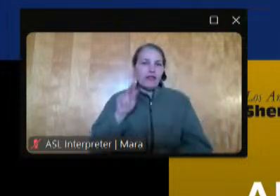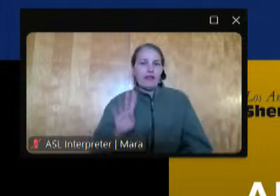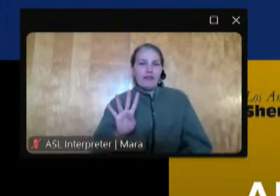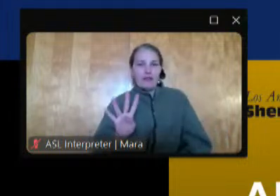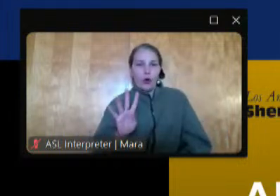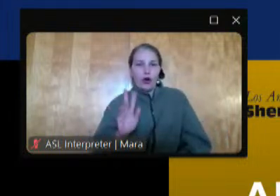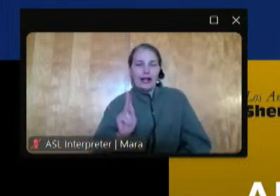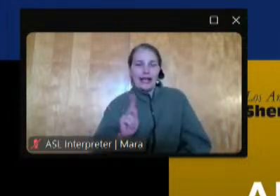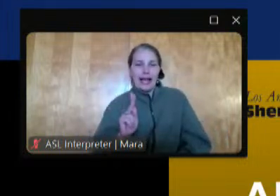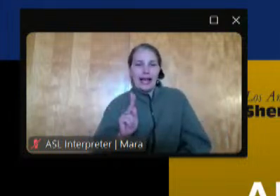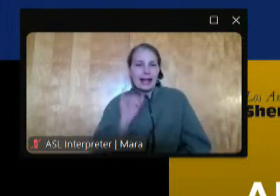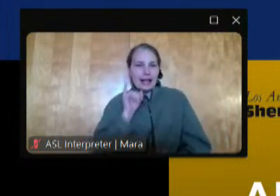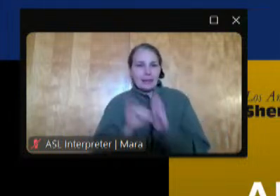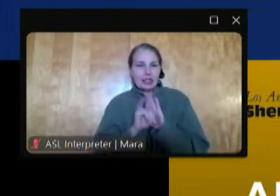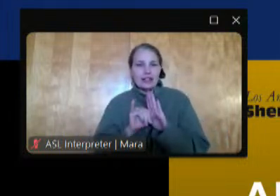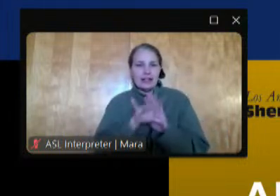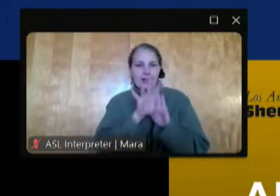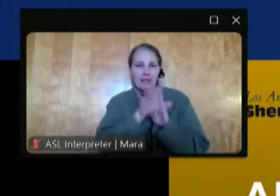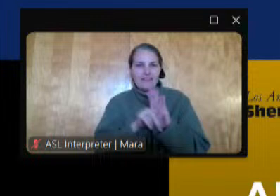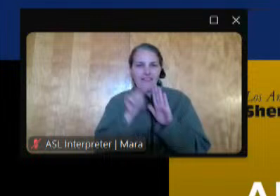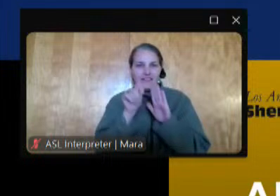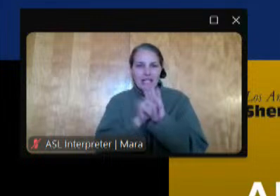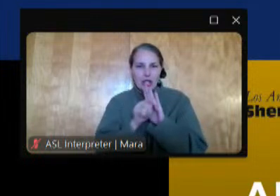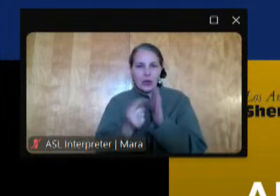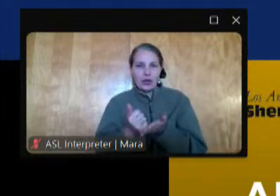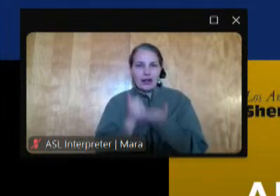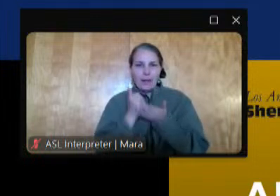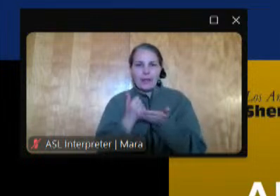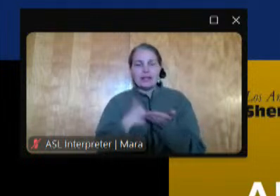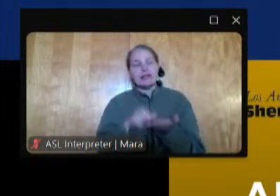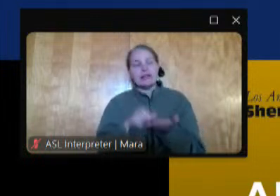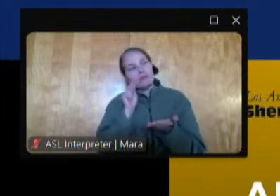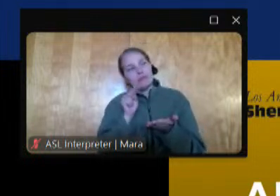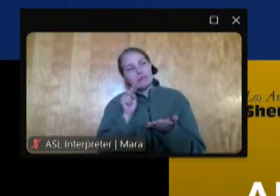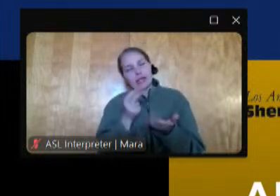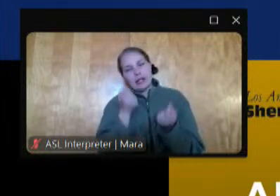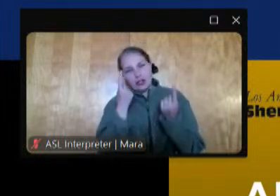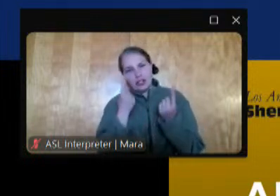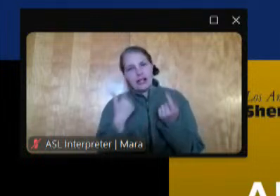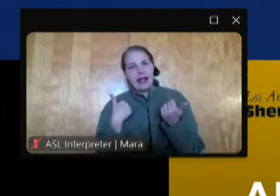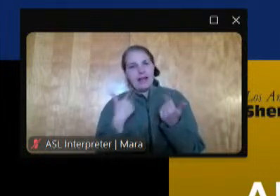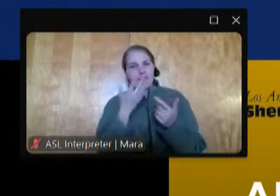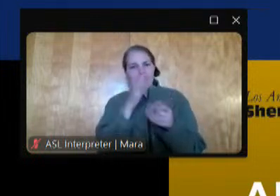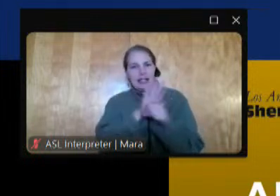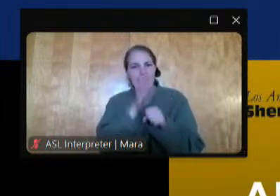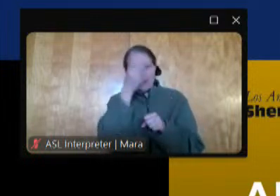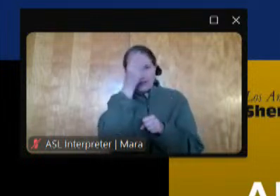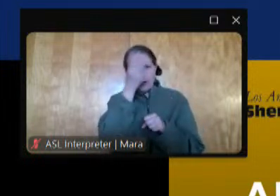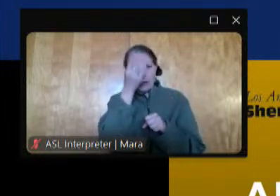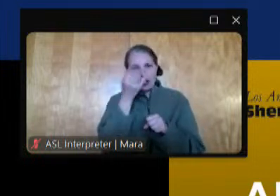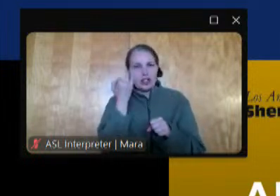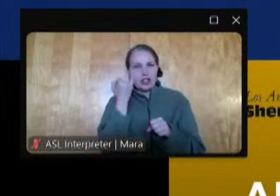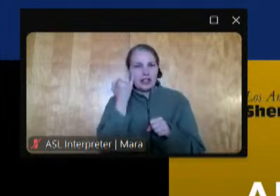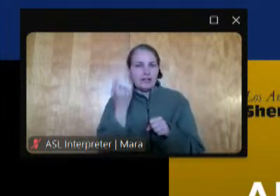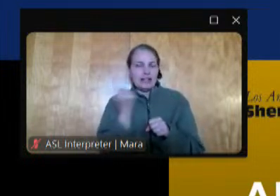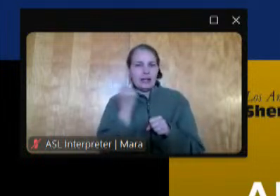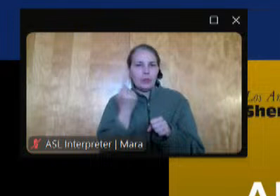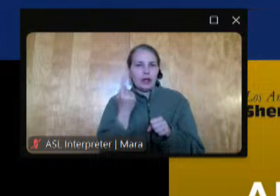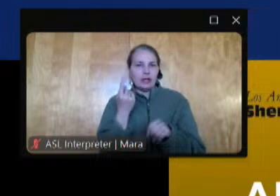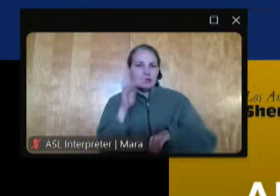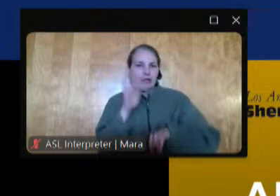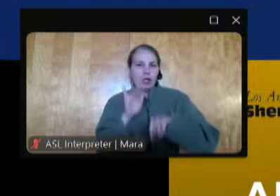the information we need to be able to prosecute somebody that came into your house or on your